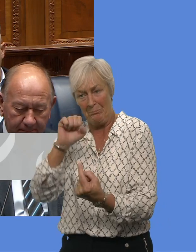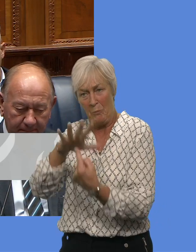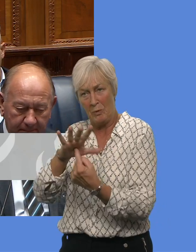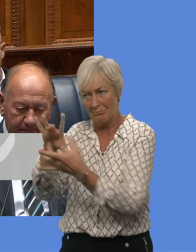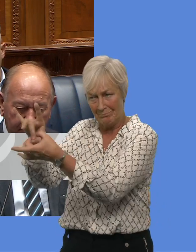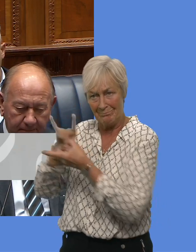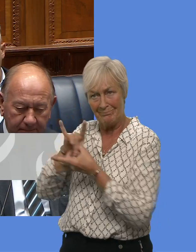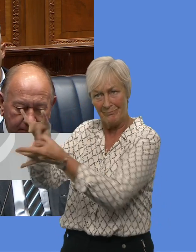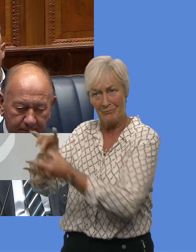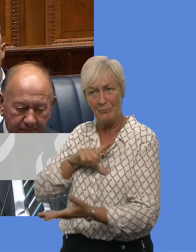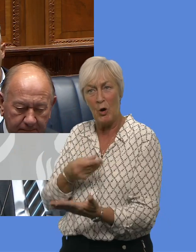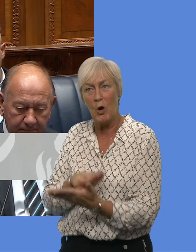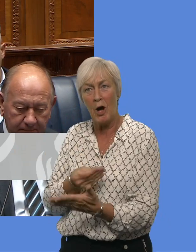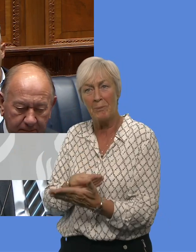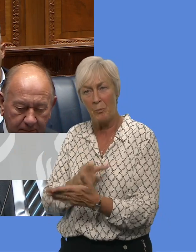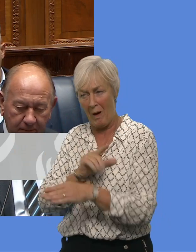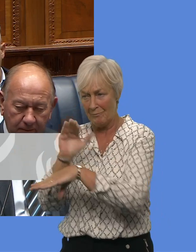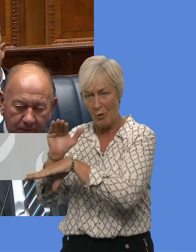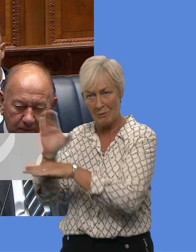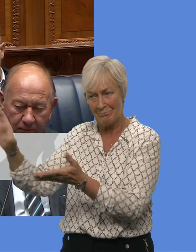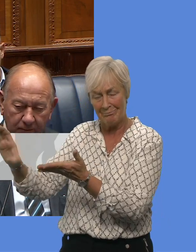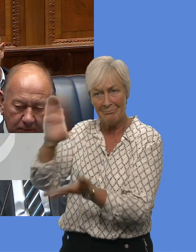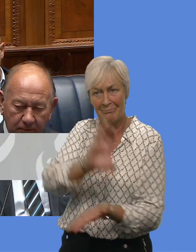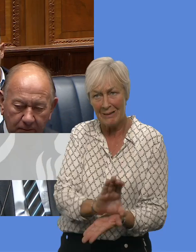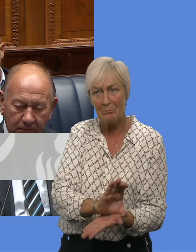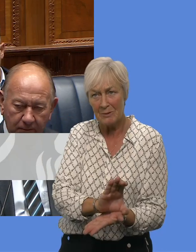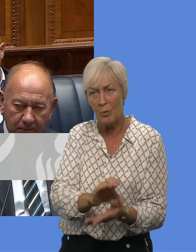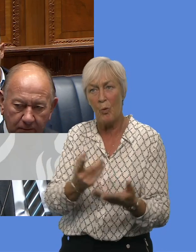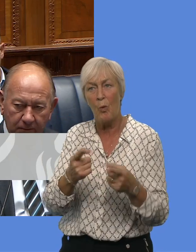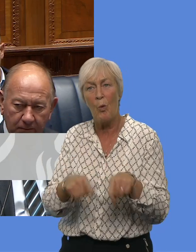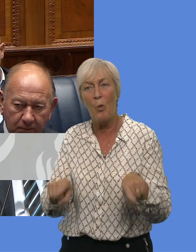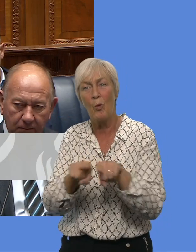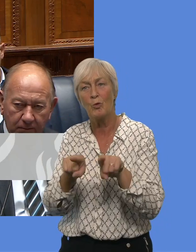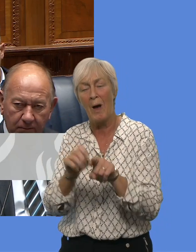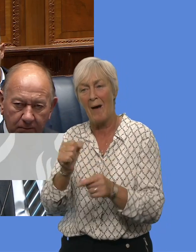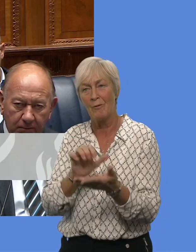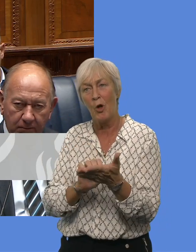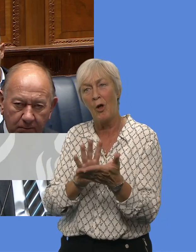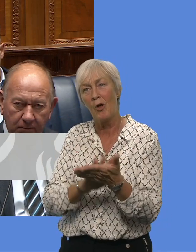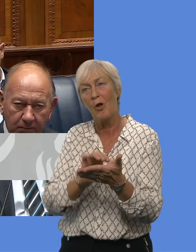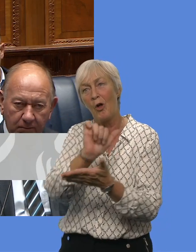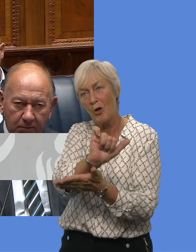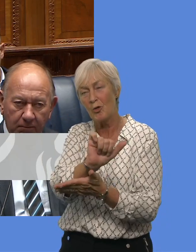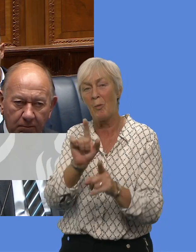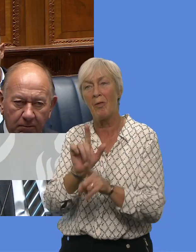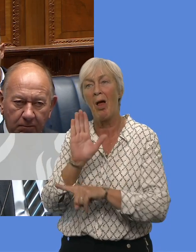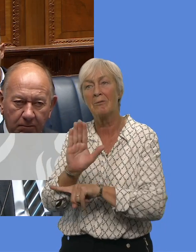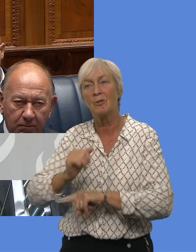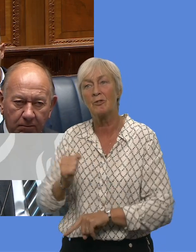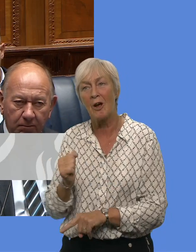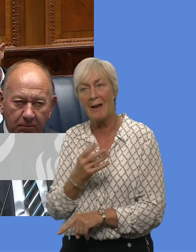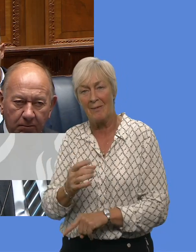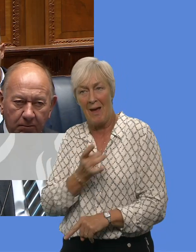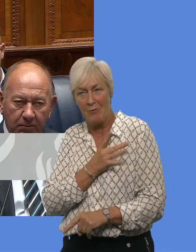of foreign investment, and also we have our cultural linkages with both the Ulster Scots and the